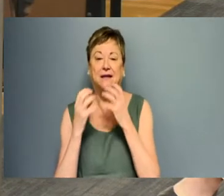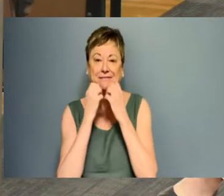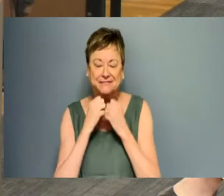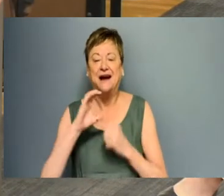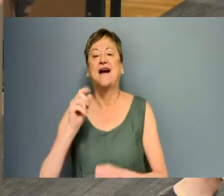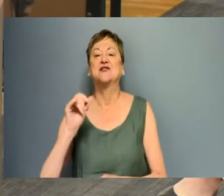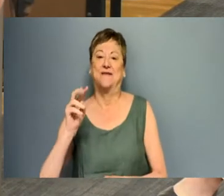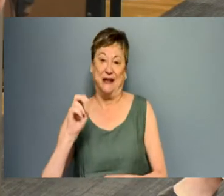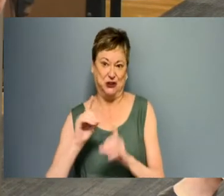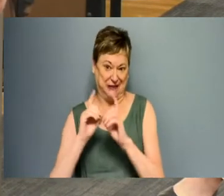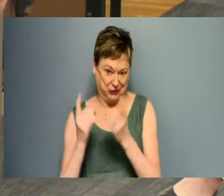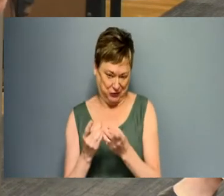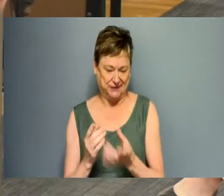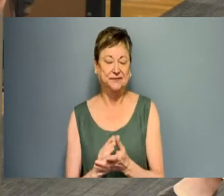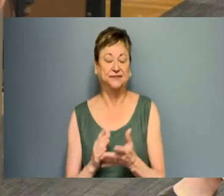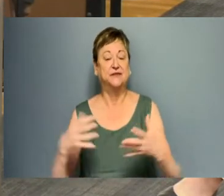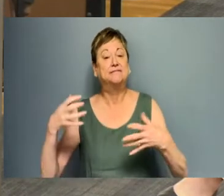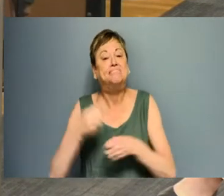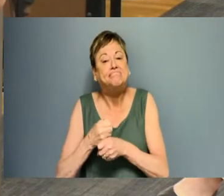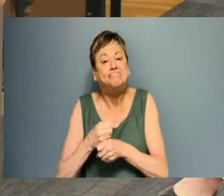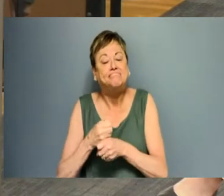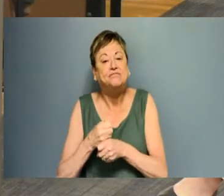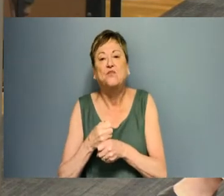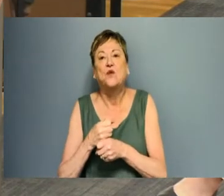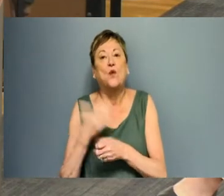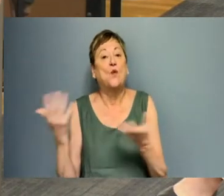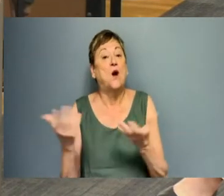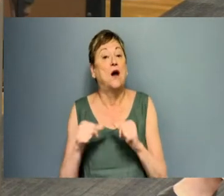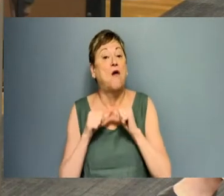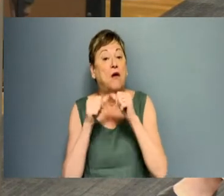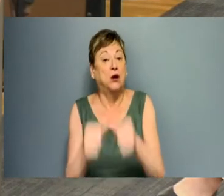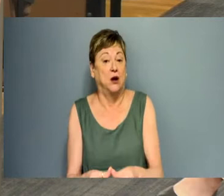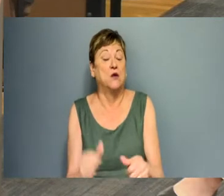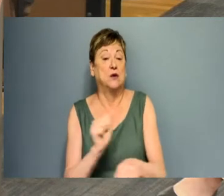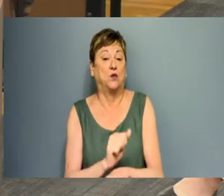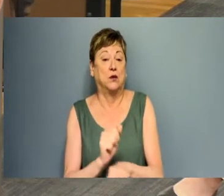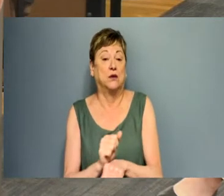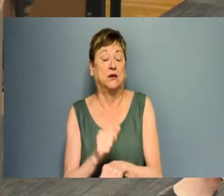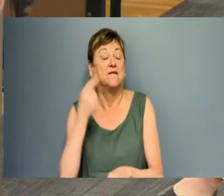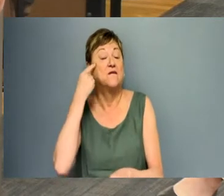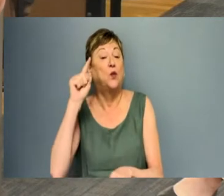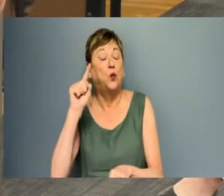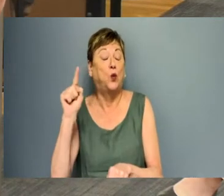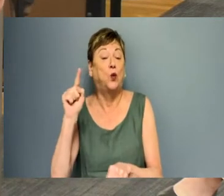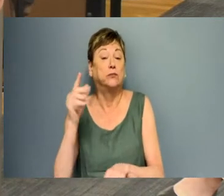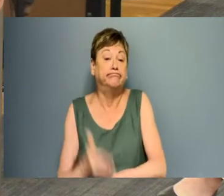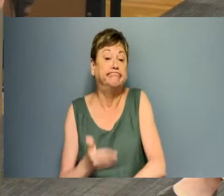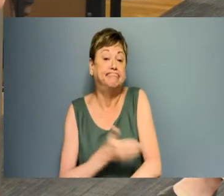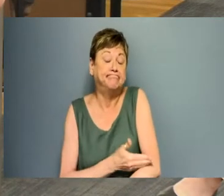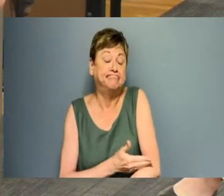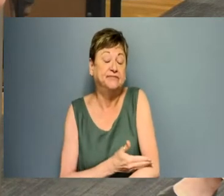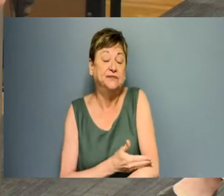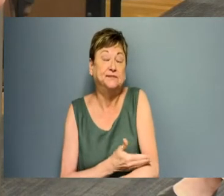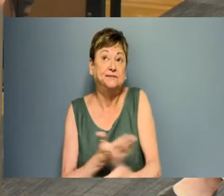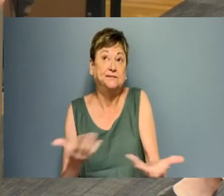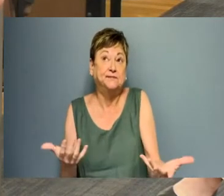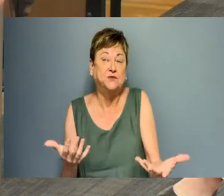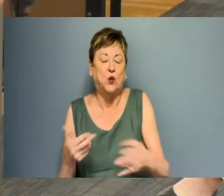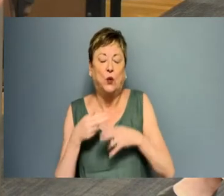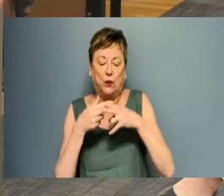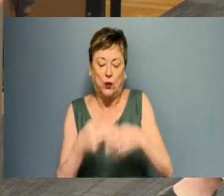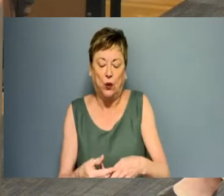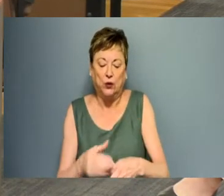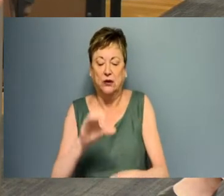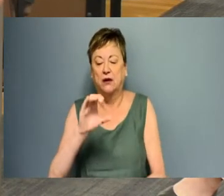brief summary of an ongoing effort to restore what we have termed the